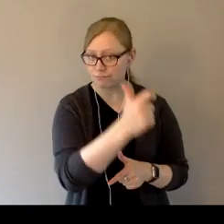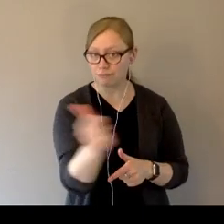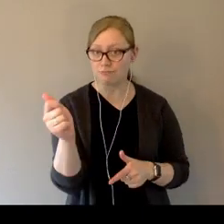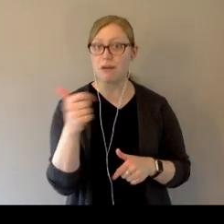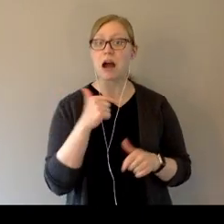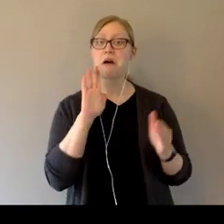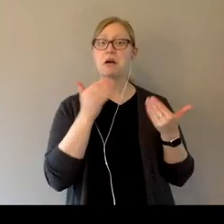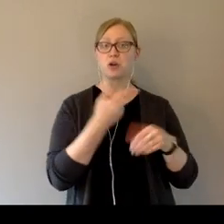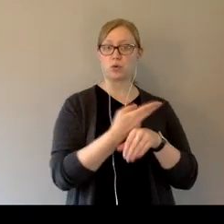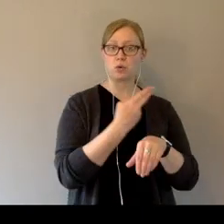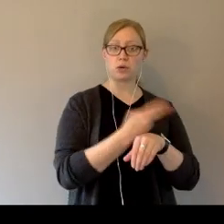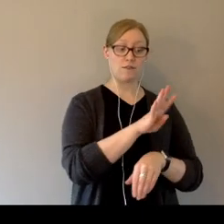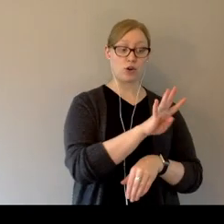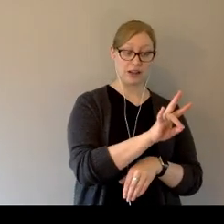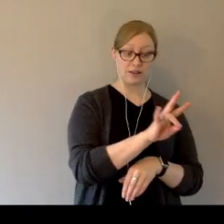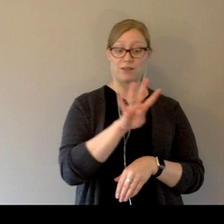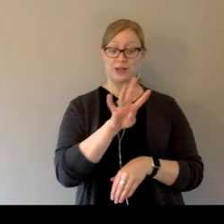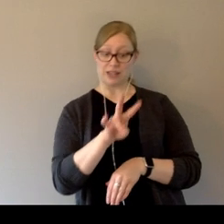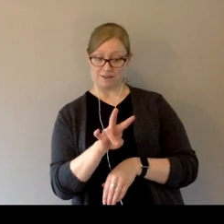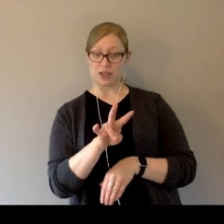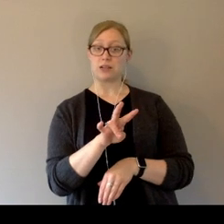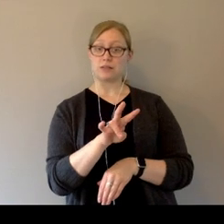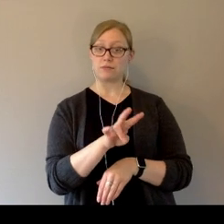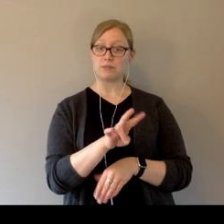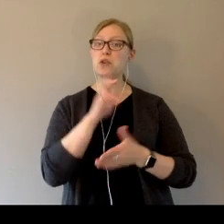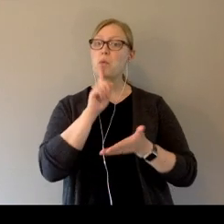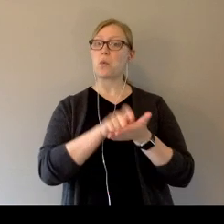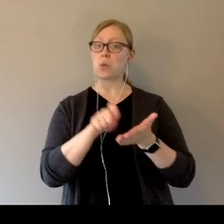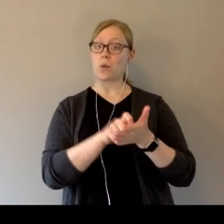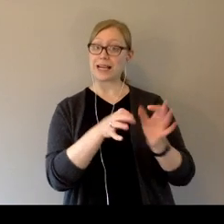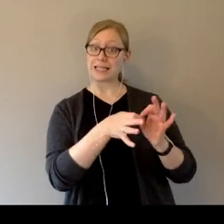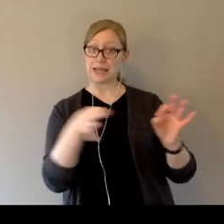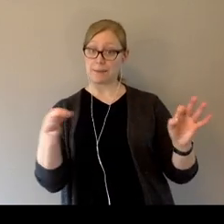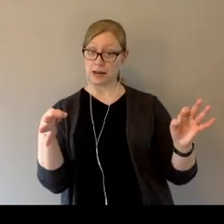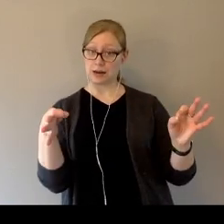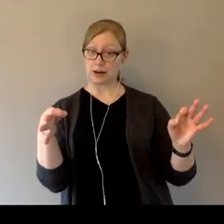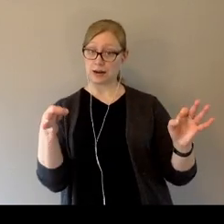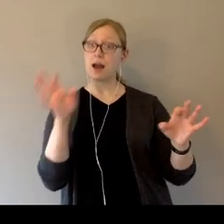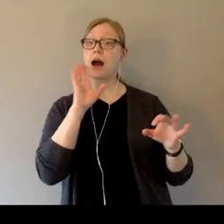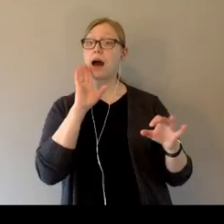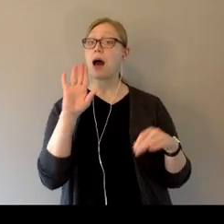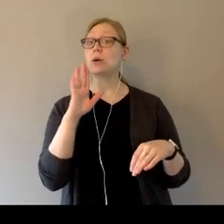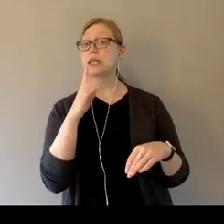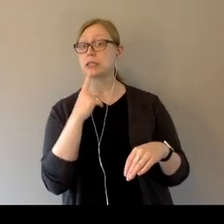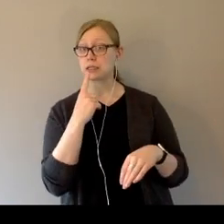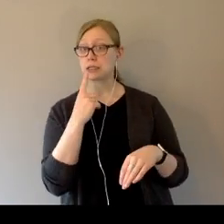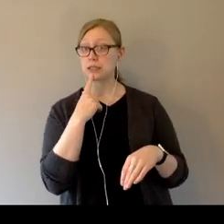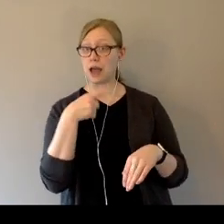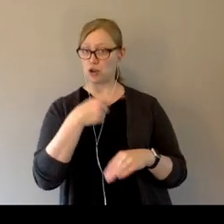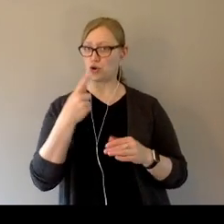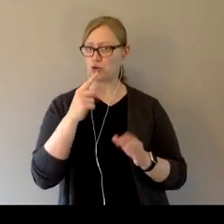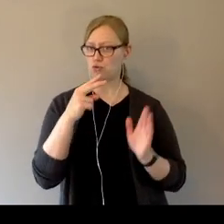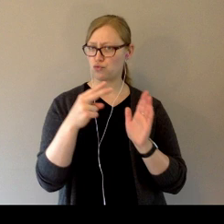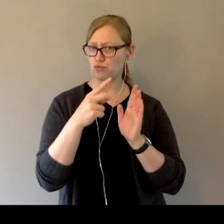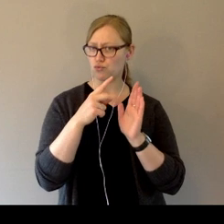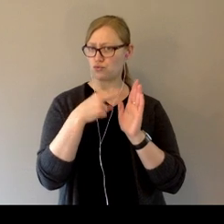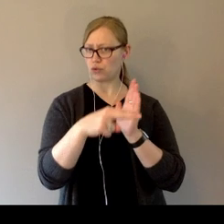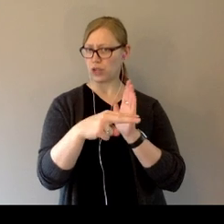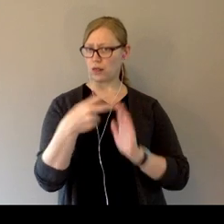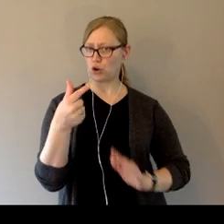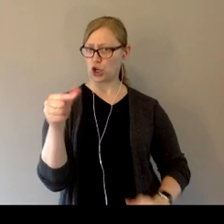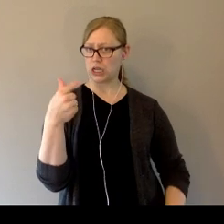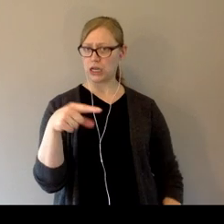the 47. So let's write my similarity statement. I'm going to say um, triangle.